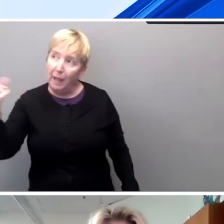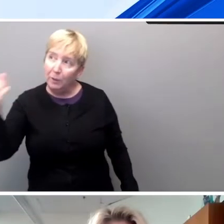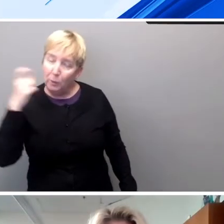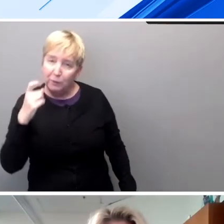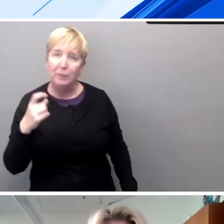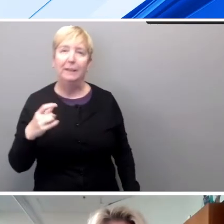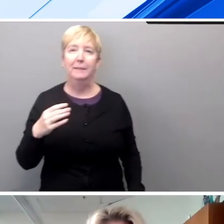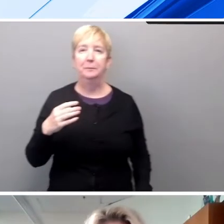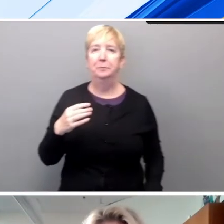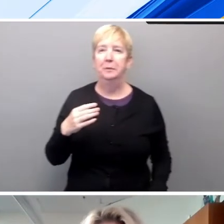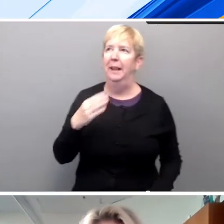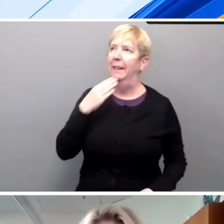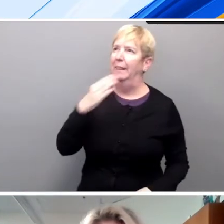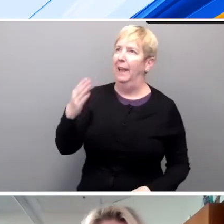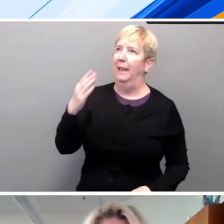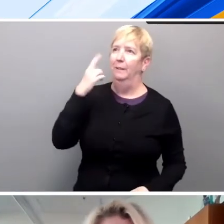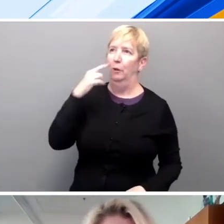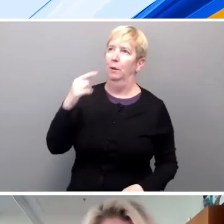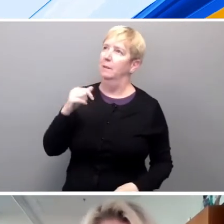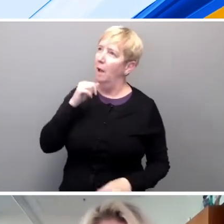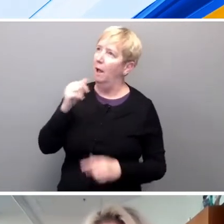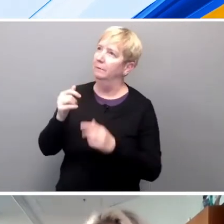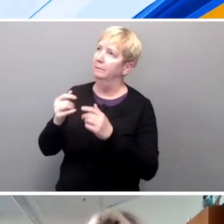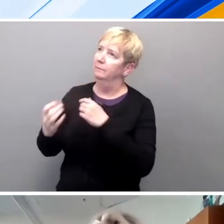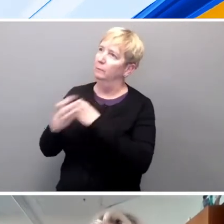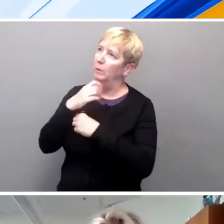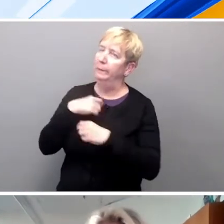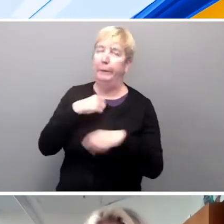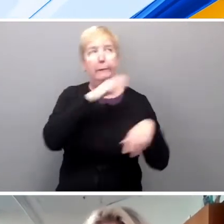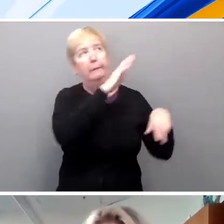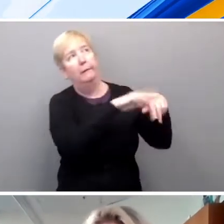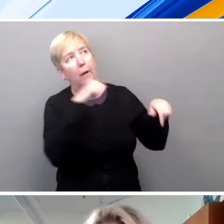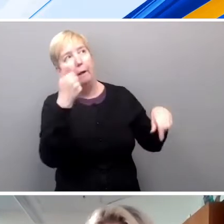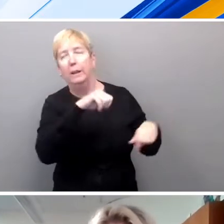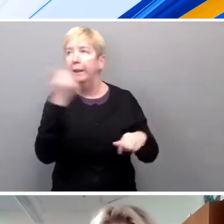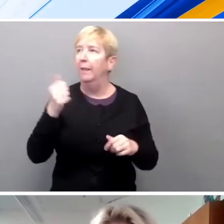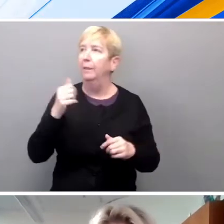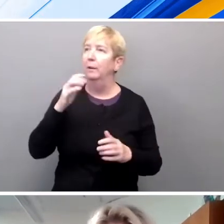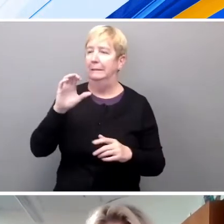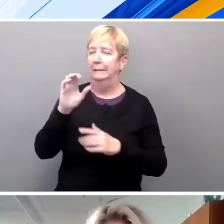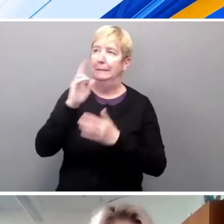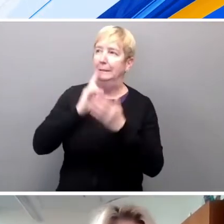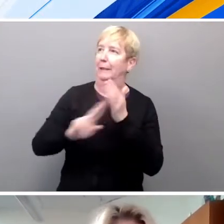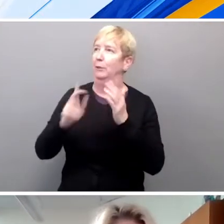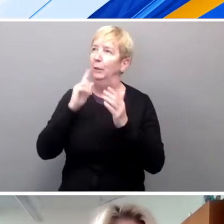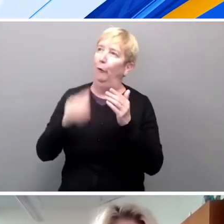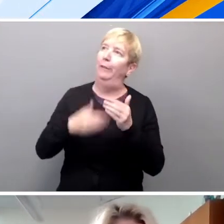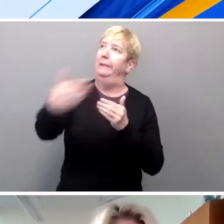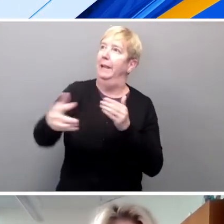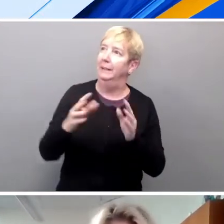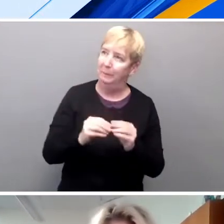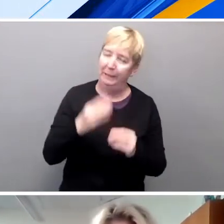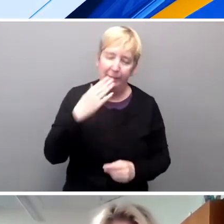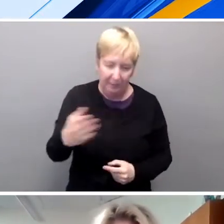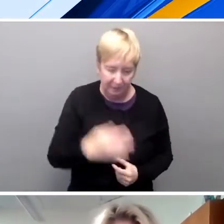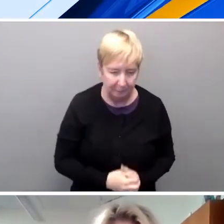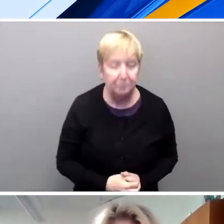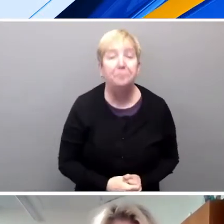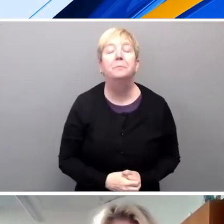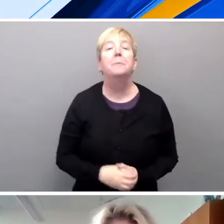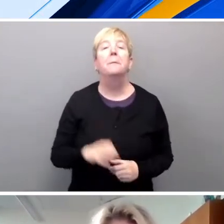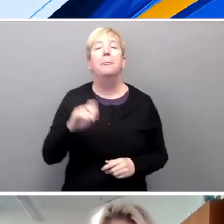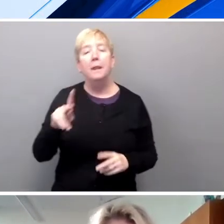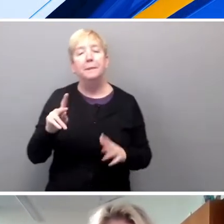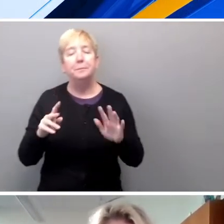another cabinet secretary to the next press conference. But I think it's a great question. And a bunch of people asked us beforehand.